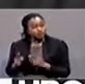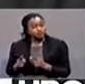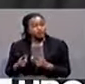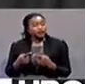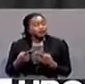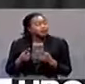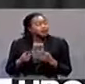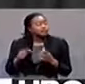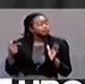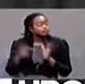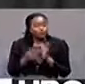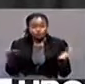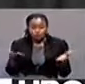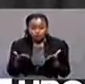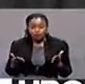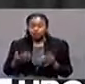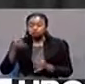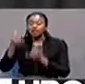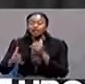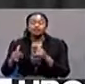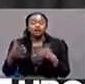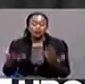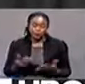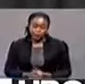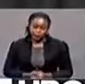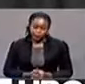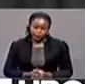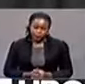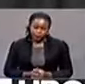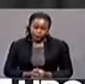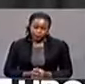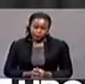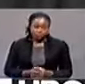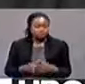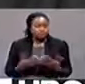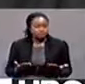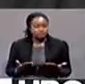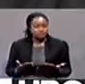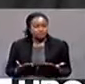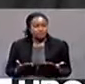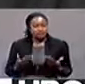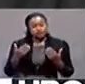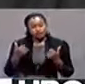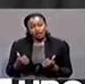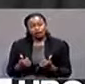is, how are we going to end? What an end to our dear Archbishop.